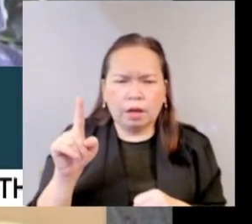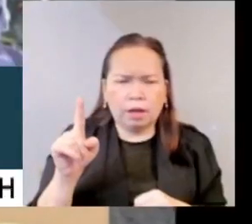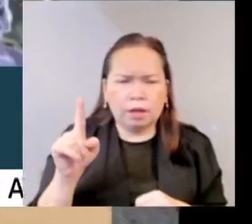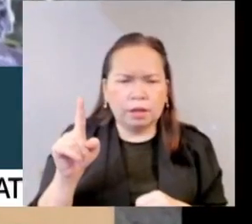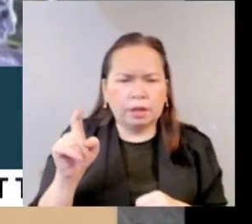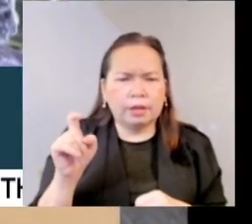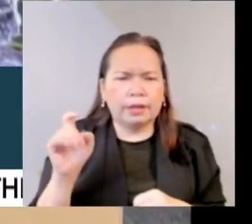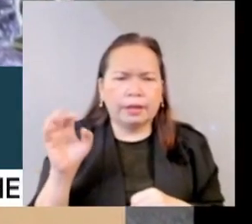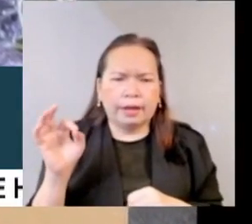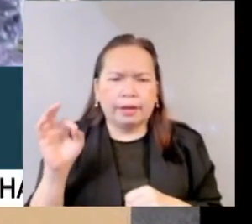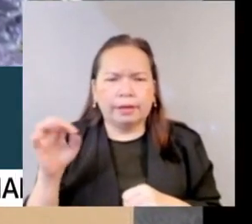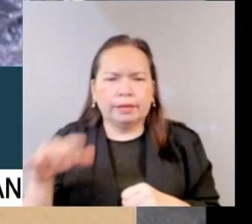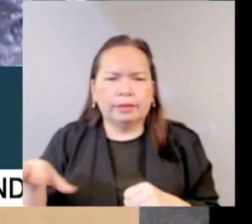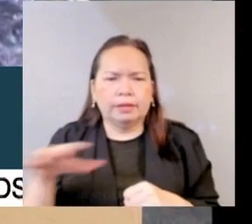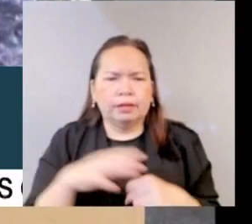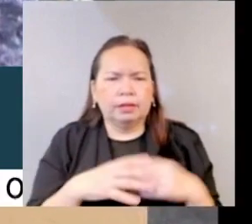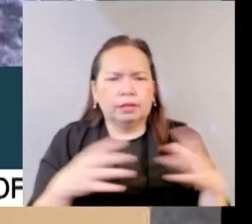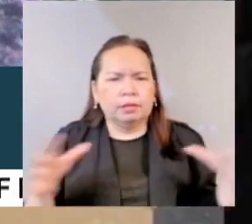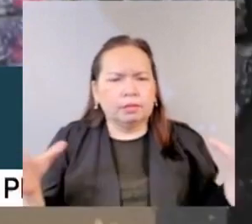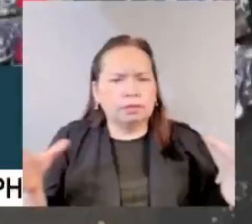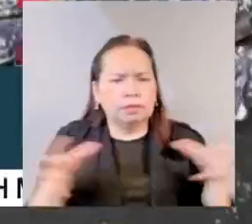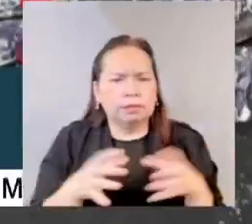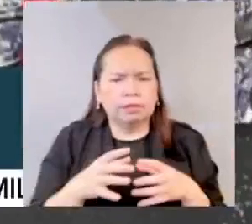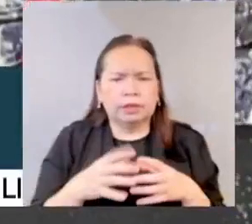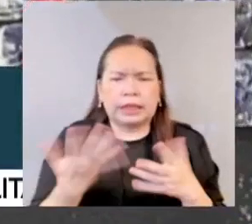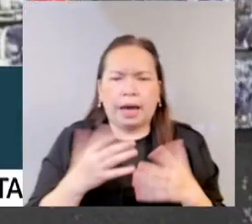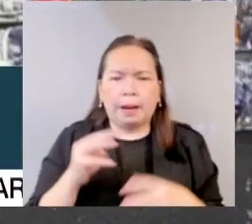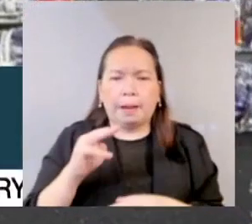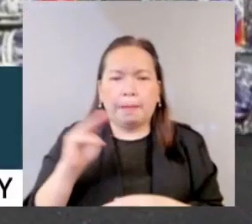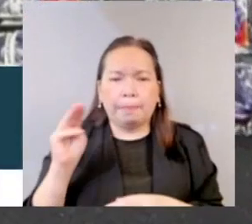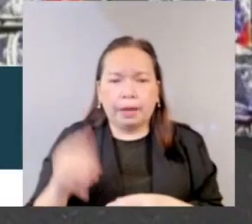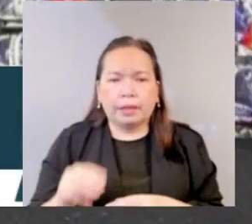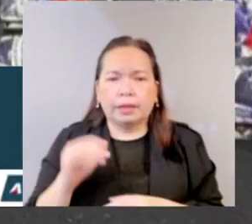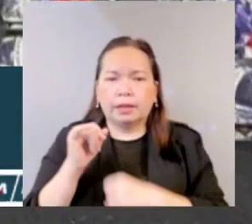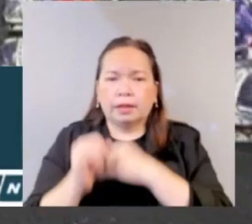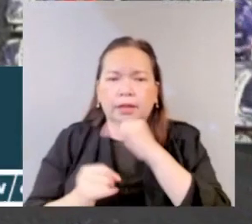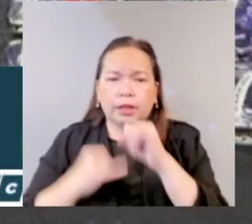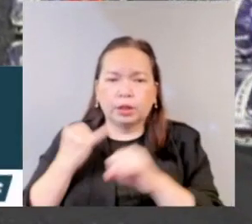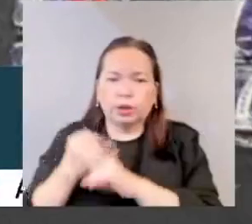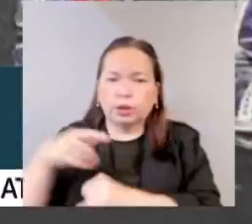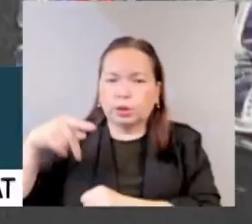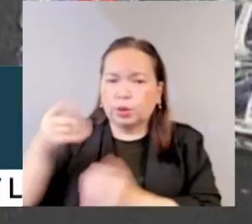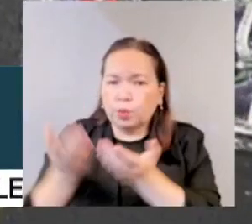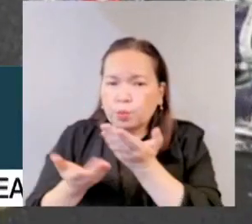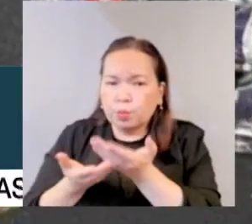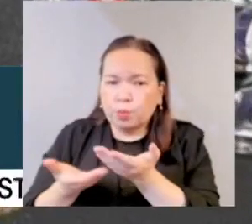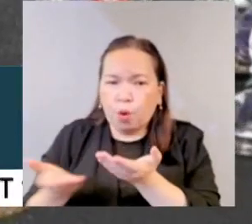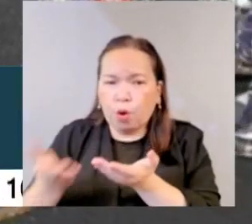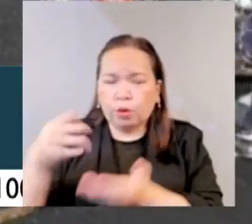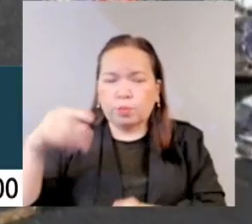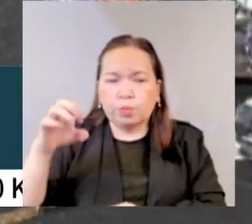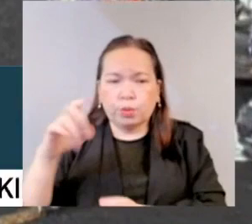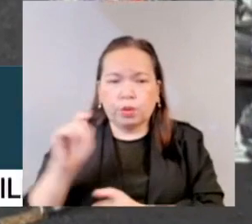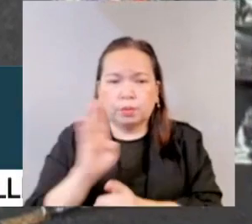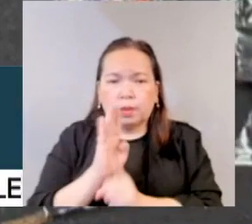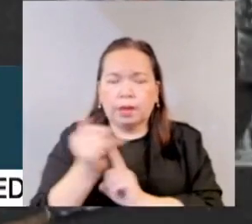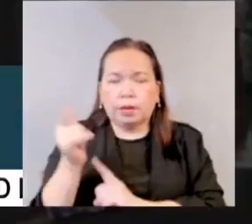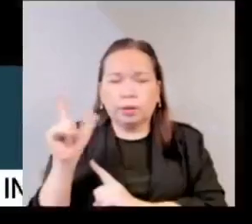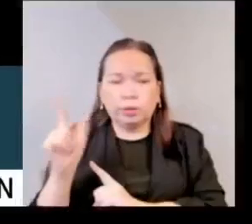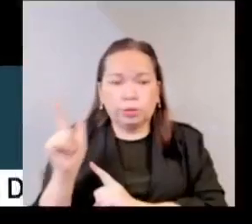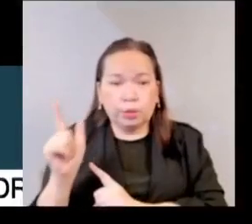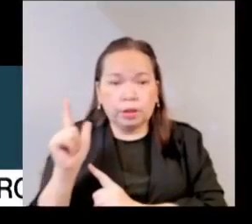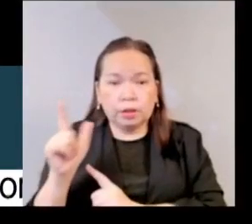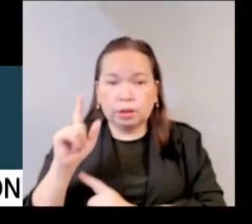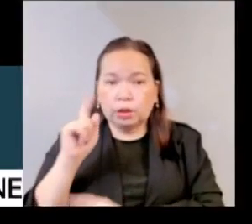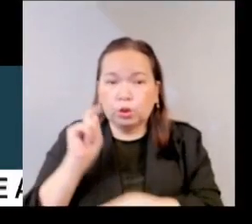here in Isla Puting Bato, Barangay 20, Tondo, Manila, Thursday morning. The plastic packs contains white crystalline substance believed to be shabu,